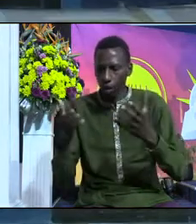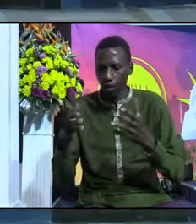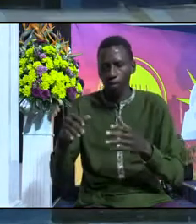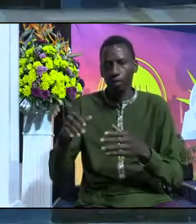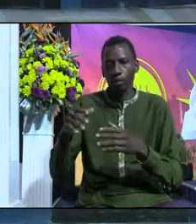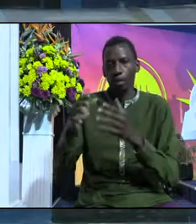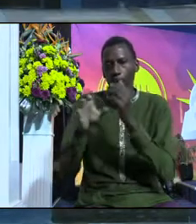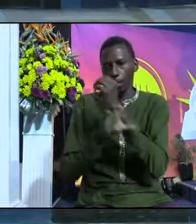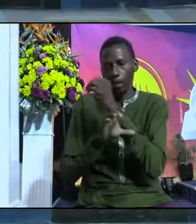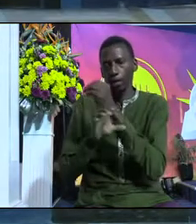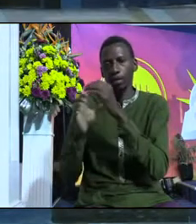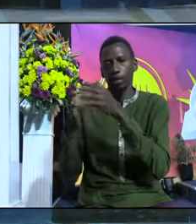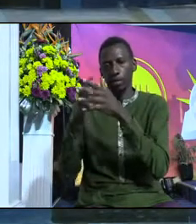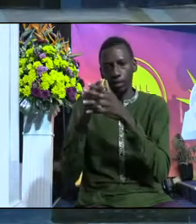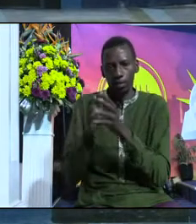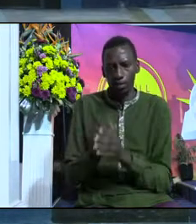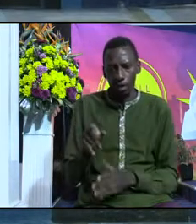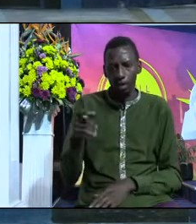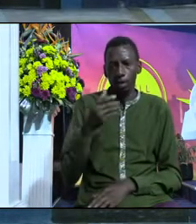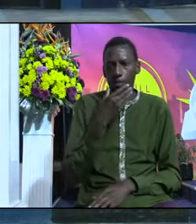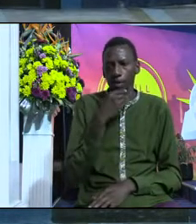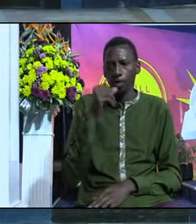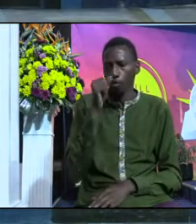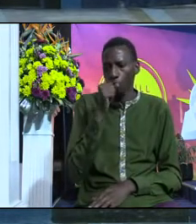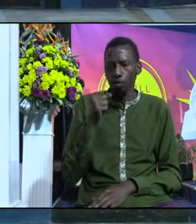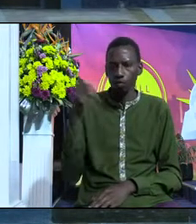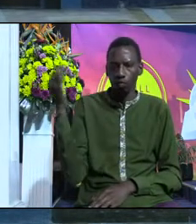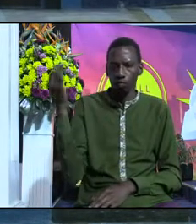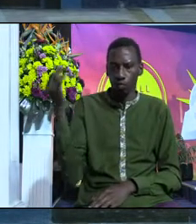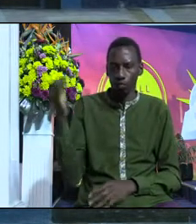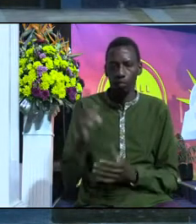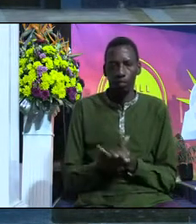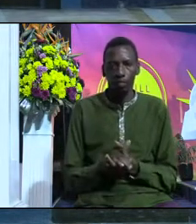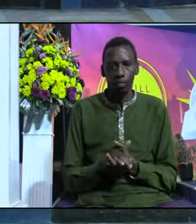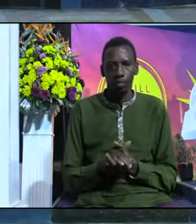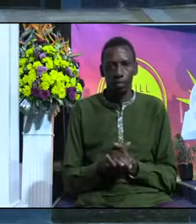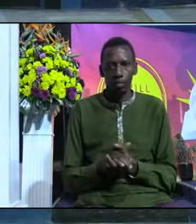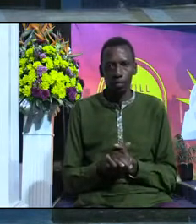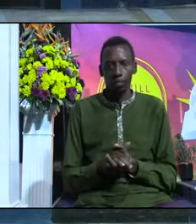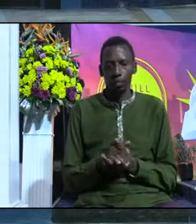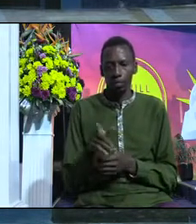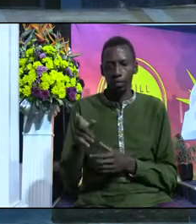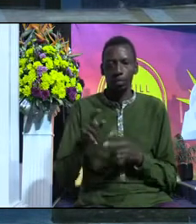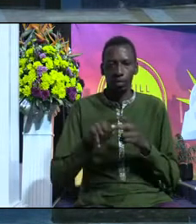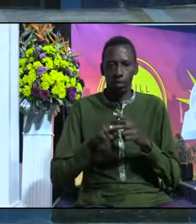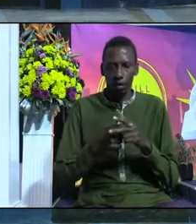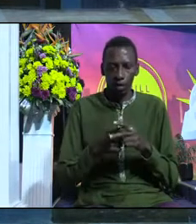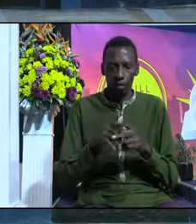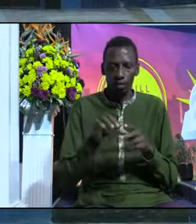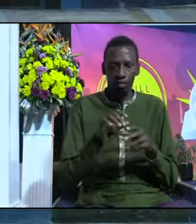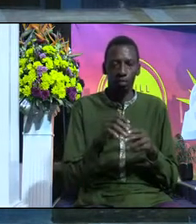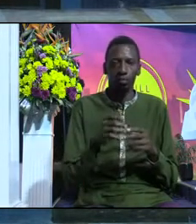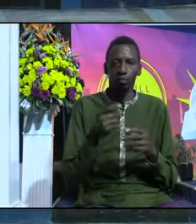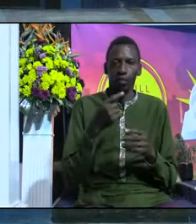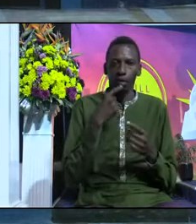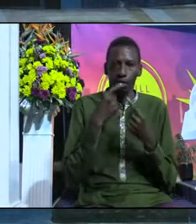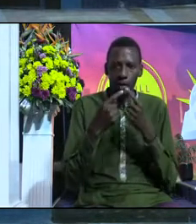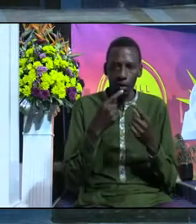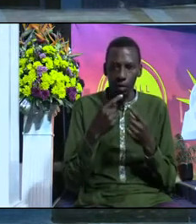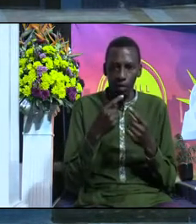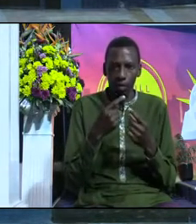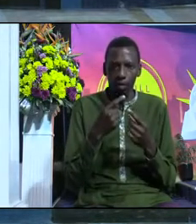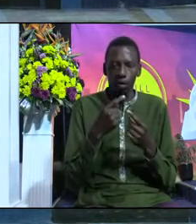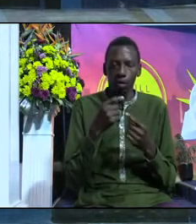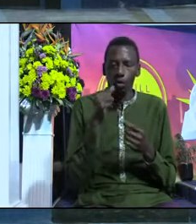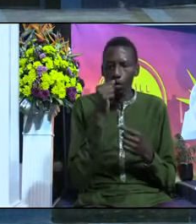And this old man was preaching. And he started quoting that old